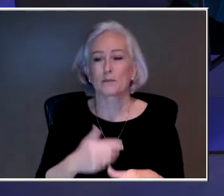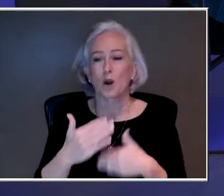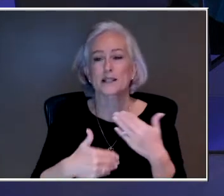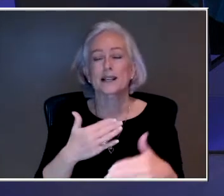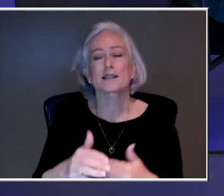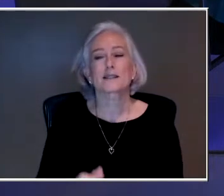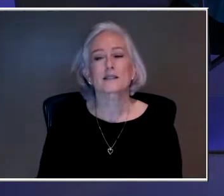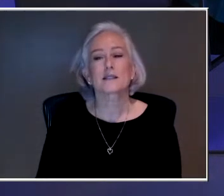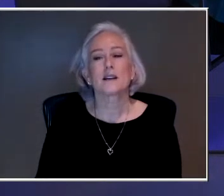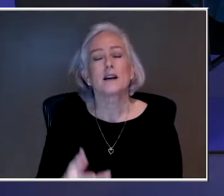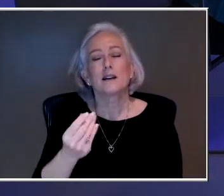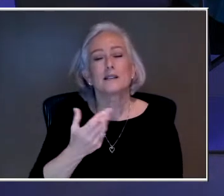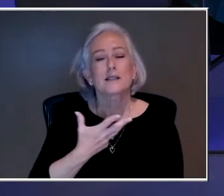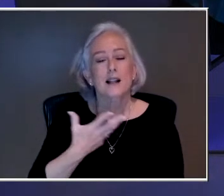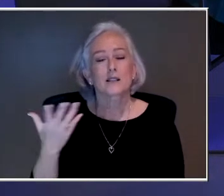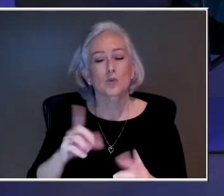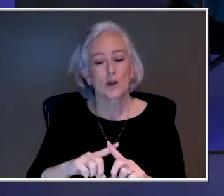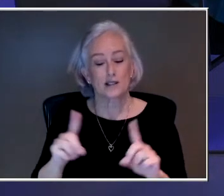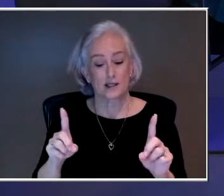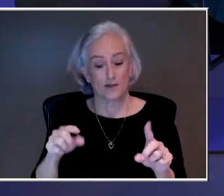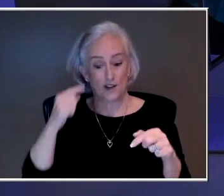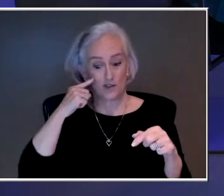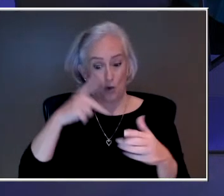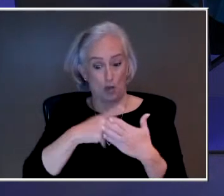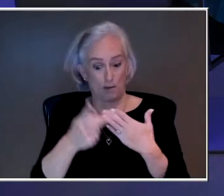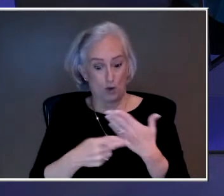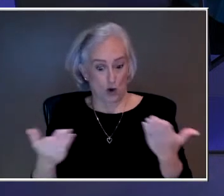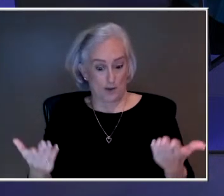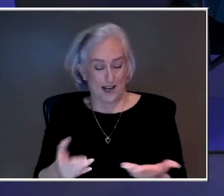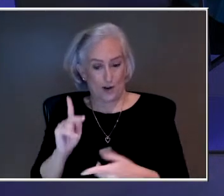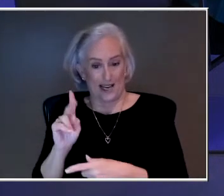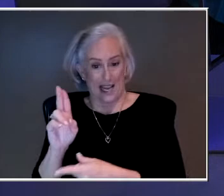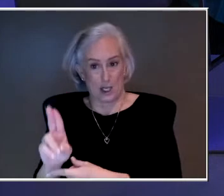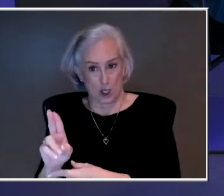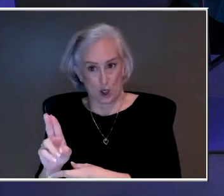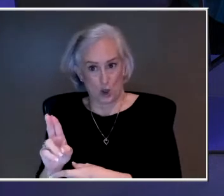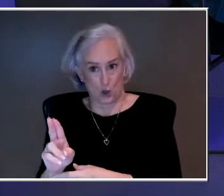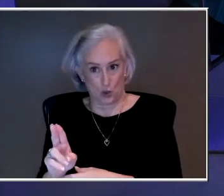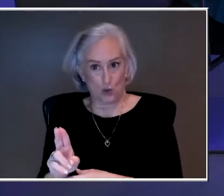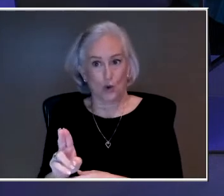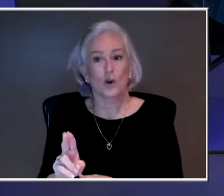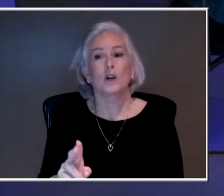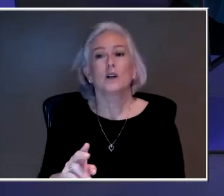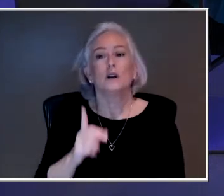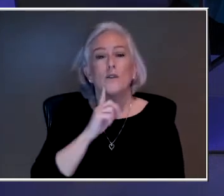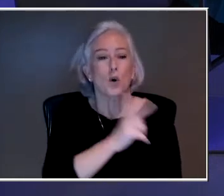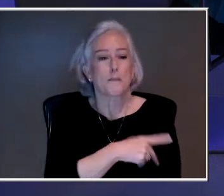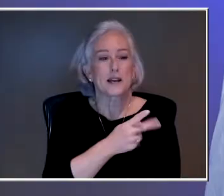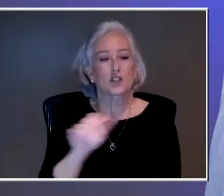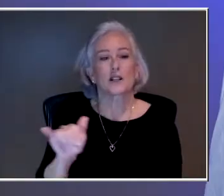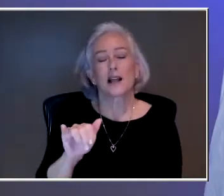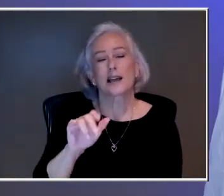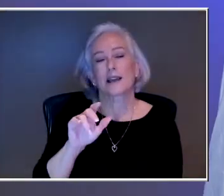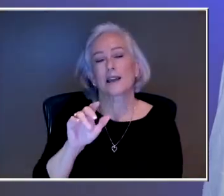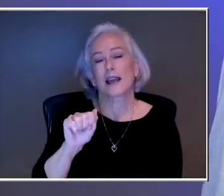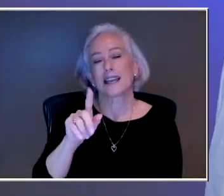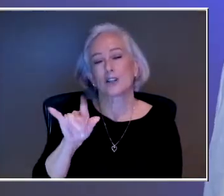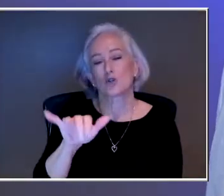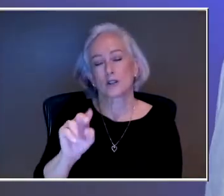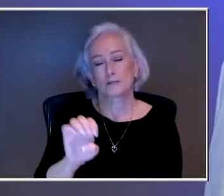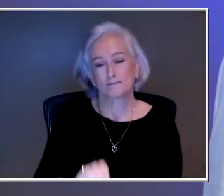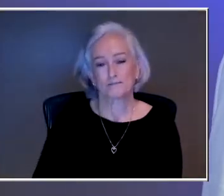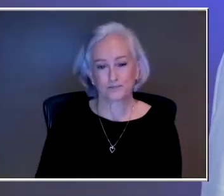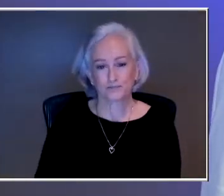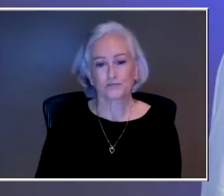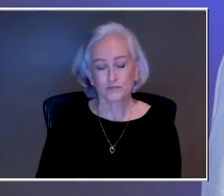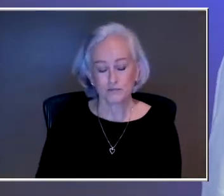makes. A program like ours, what kind of difference that makes for a patient like Adrian? Well, again, back to what Dr. Kilgore